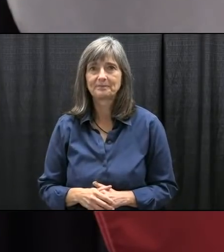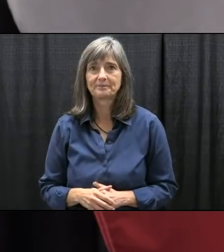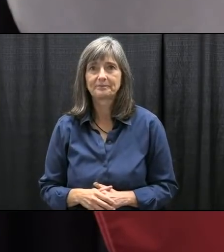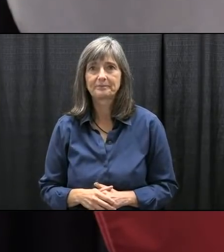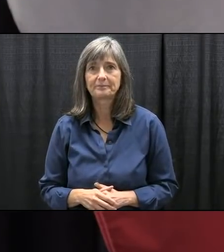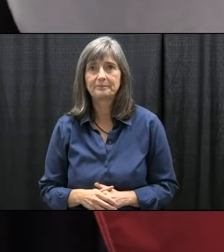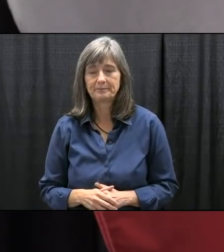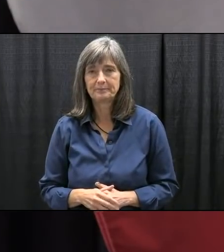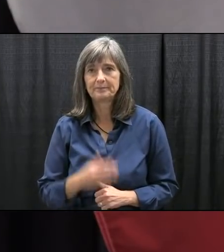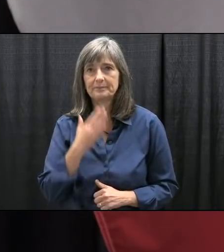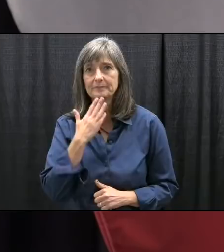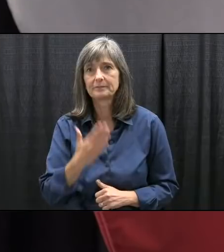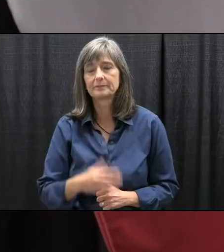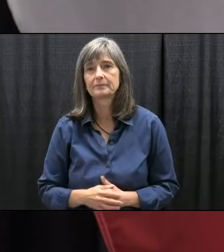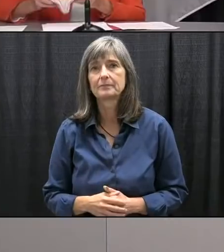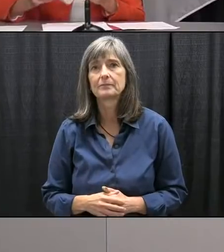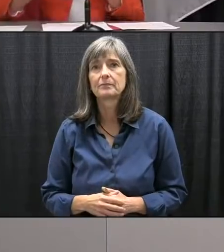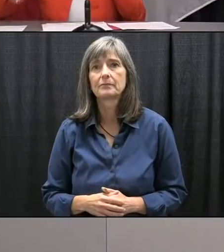Thank you.